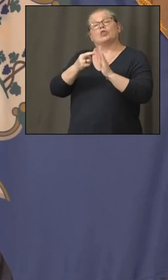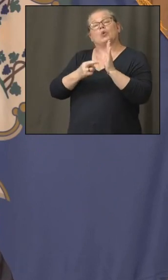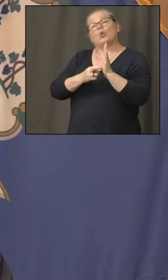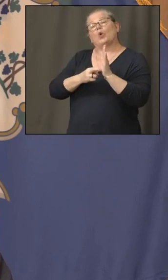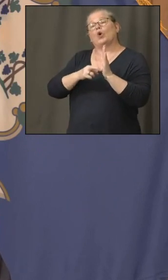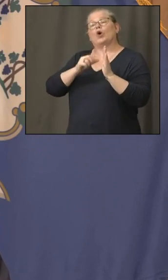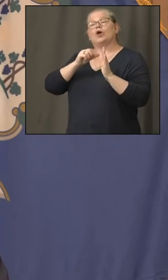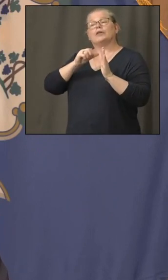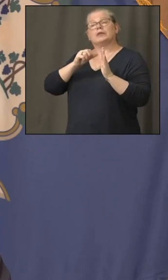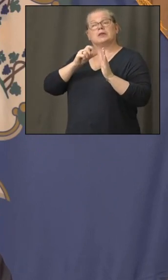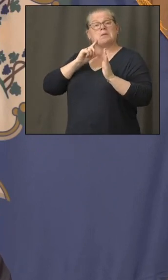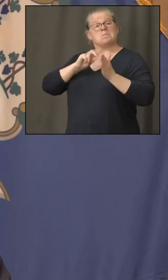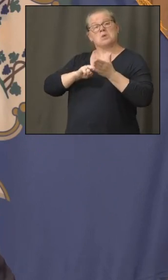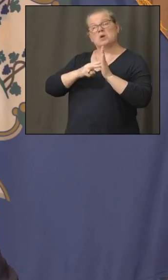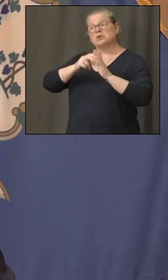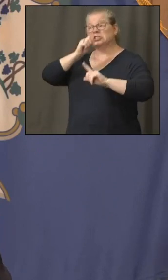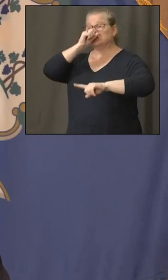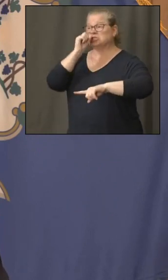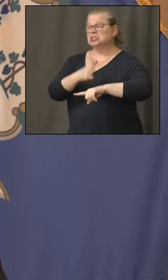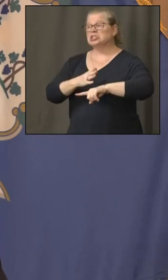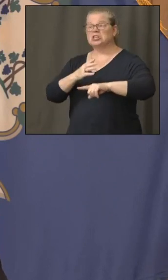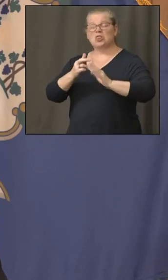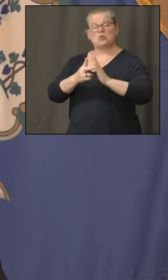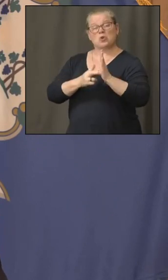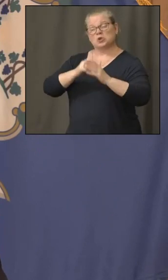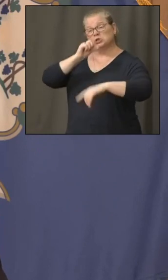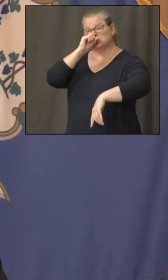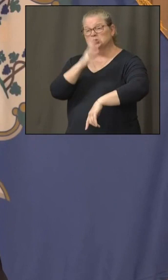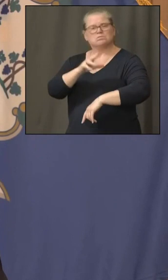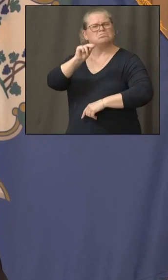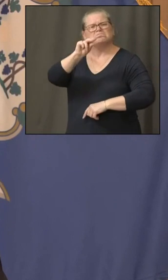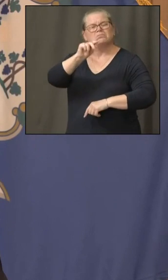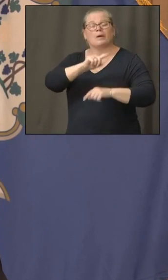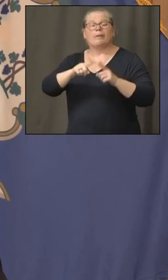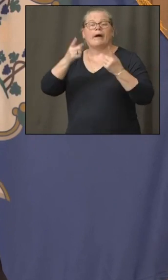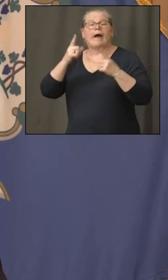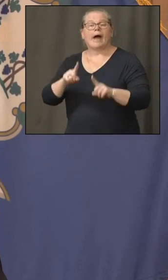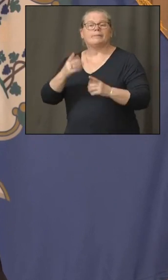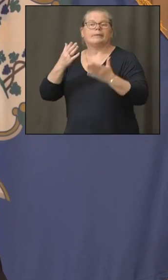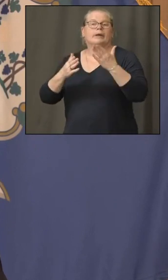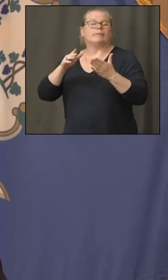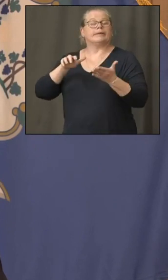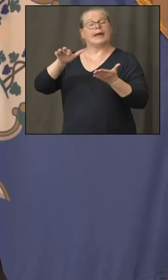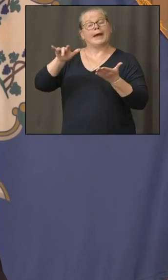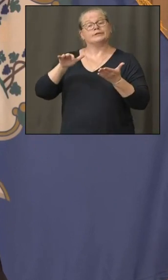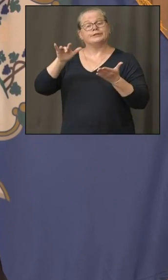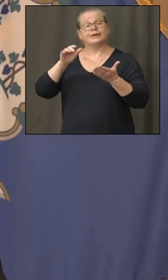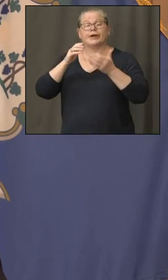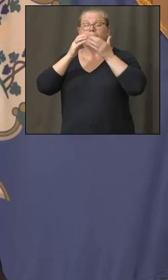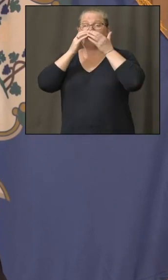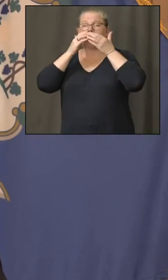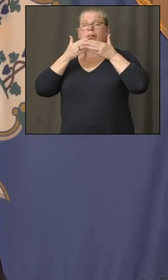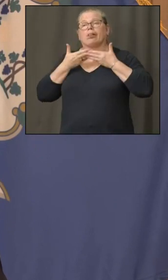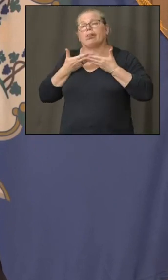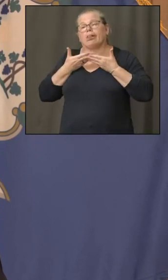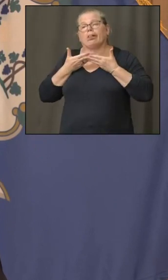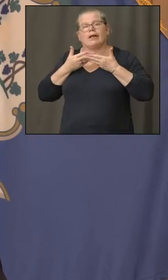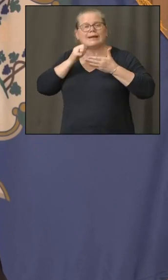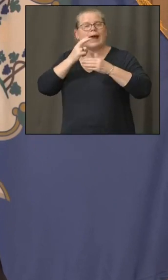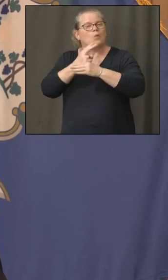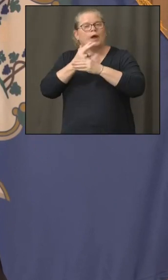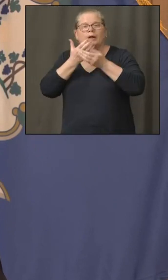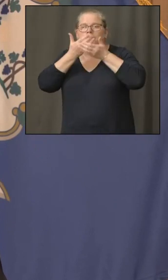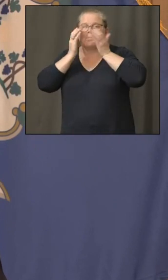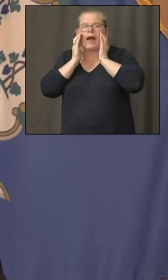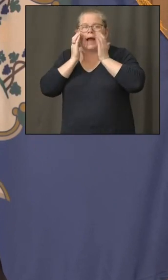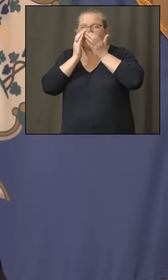wearing, people in there are not wearing the mask, and if they want us to, we go in and we give folks a strong